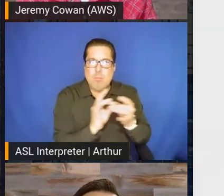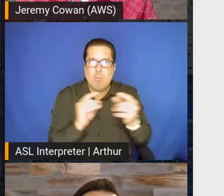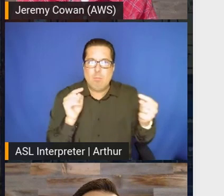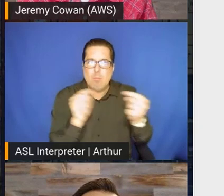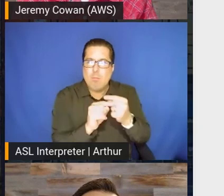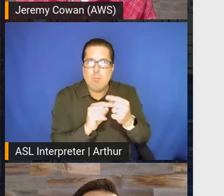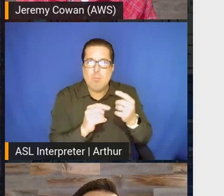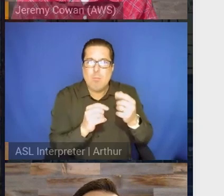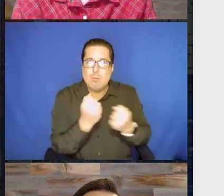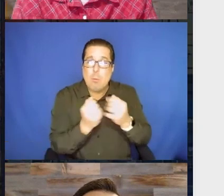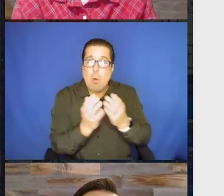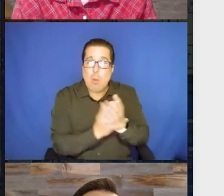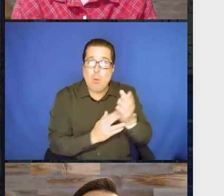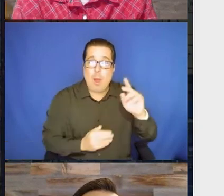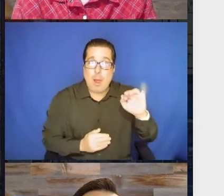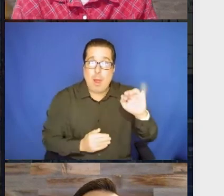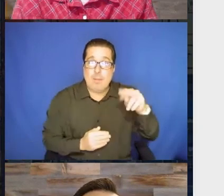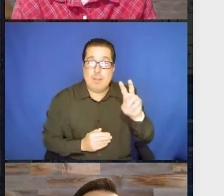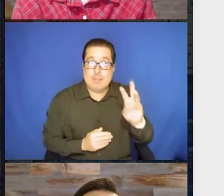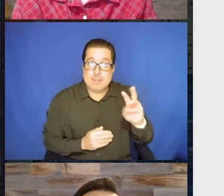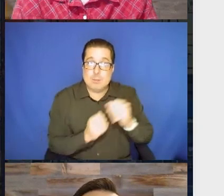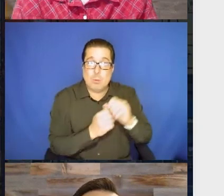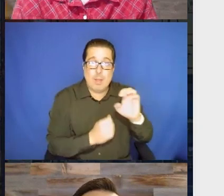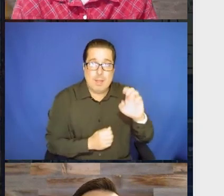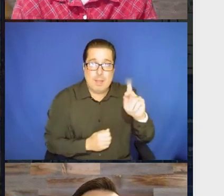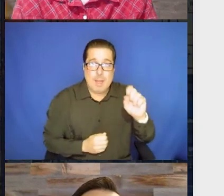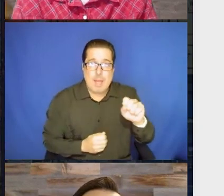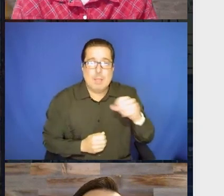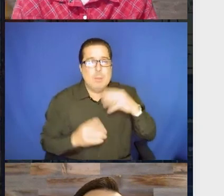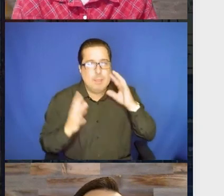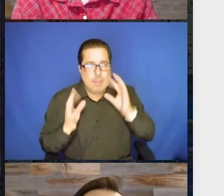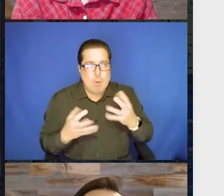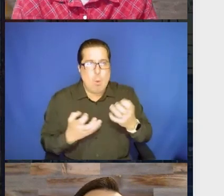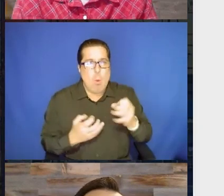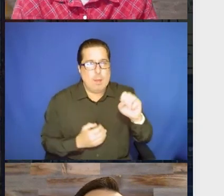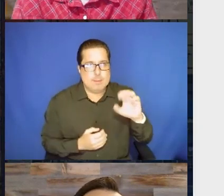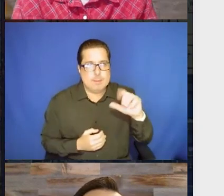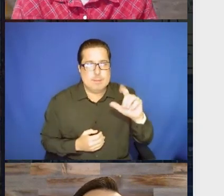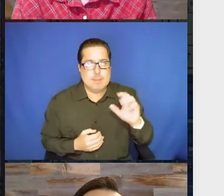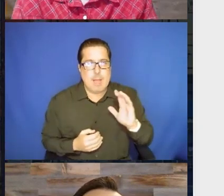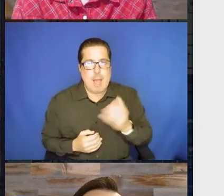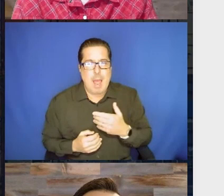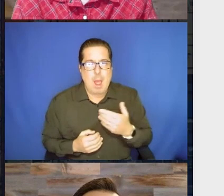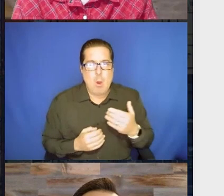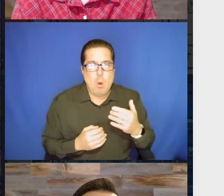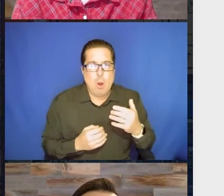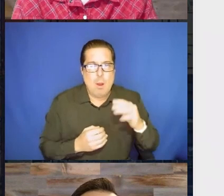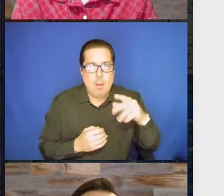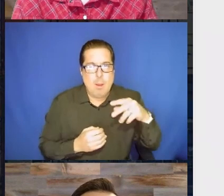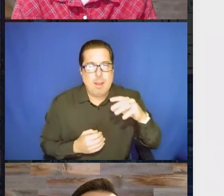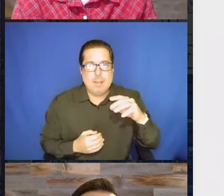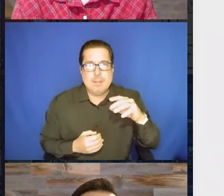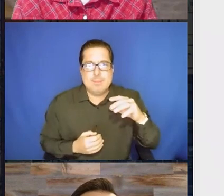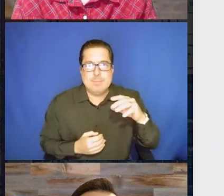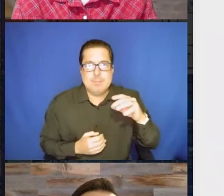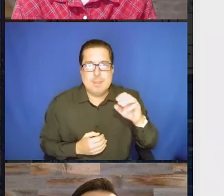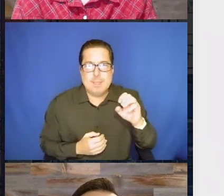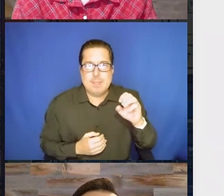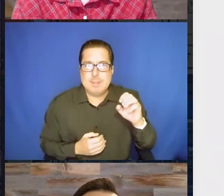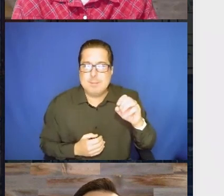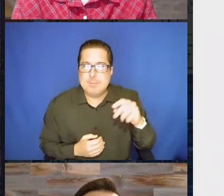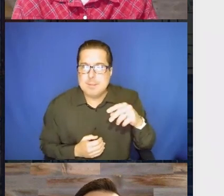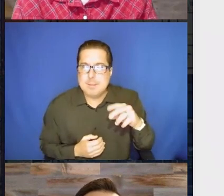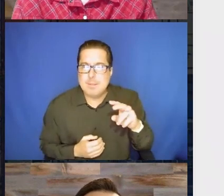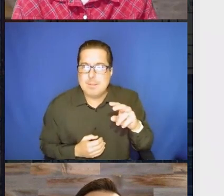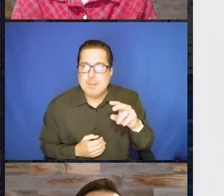for IPv6 within EKS is, we definitely wanted to scale beyond IPv4 limits and simplify pod